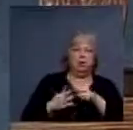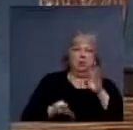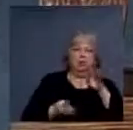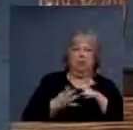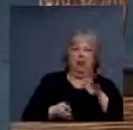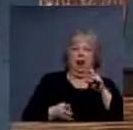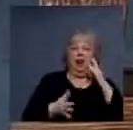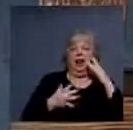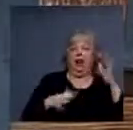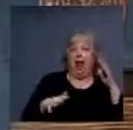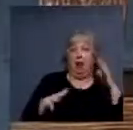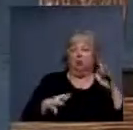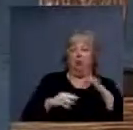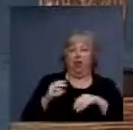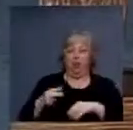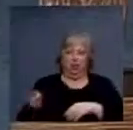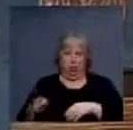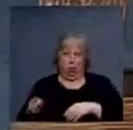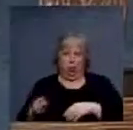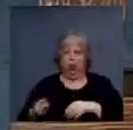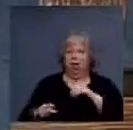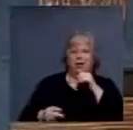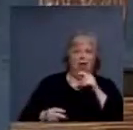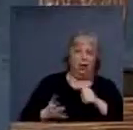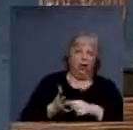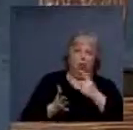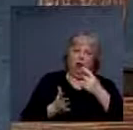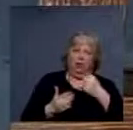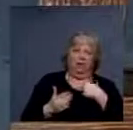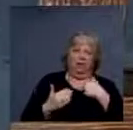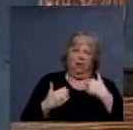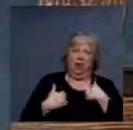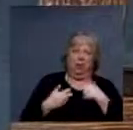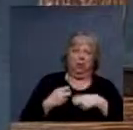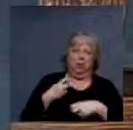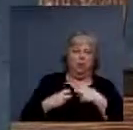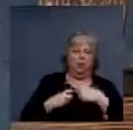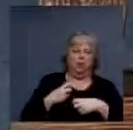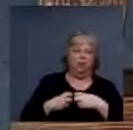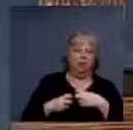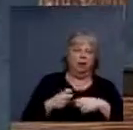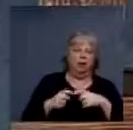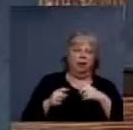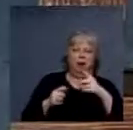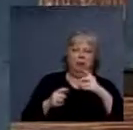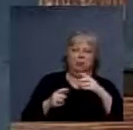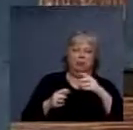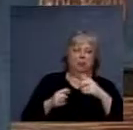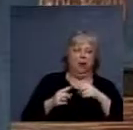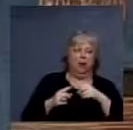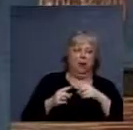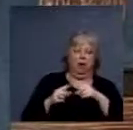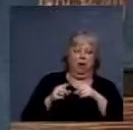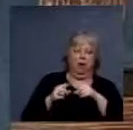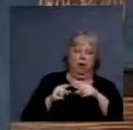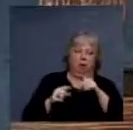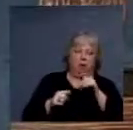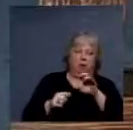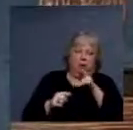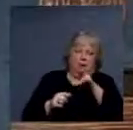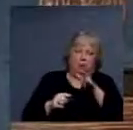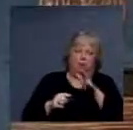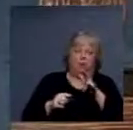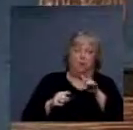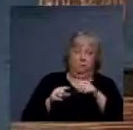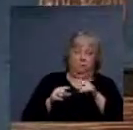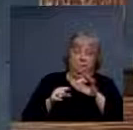those 2. And not once have I ever had a problem being 174 feet from the vet clinic